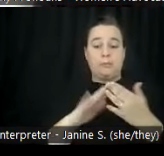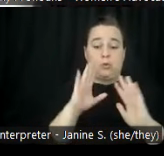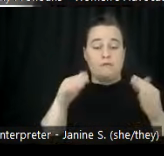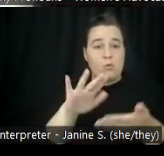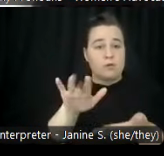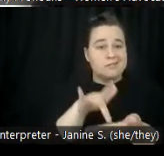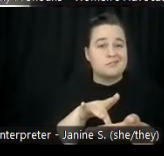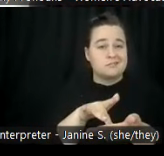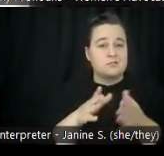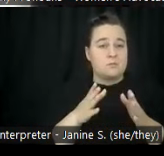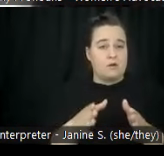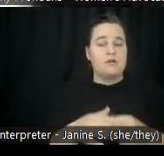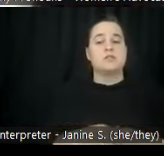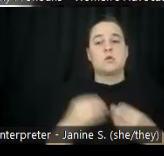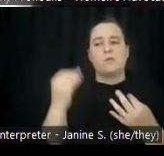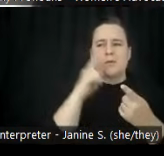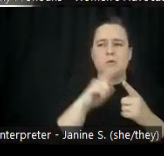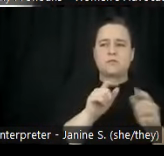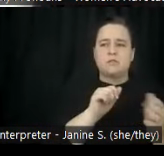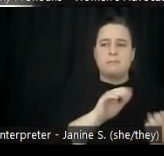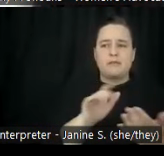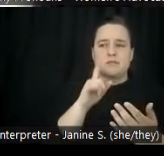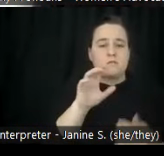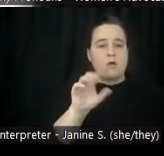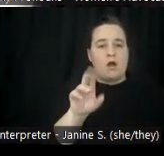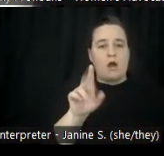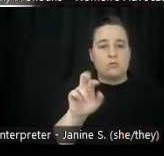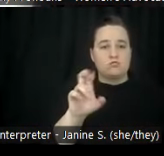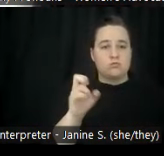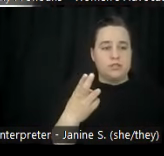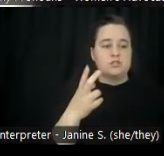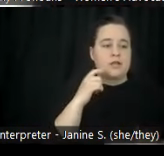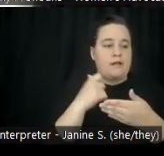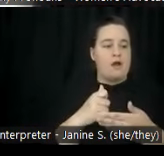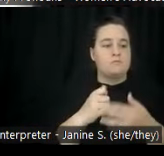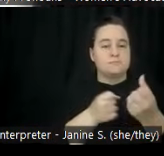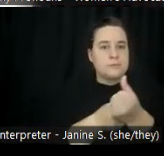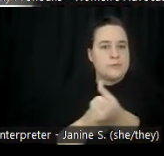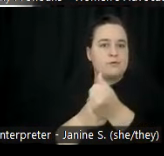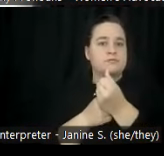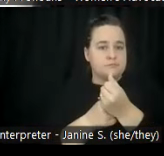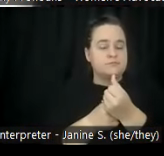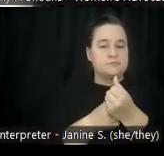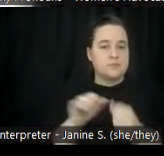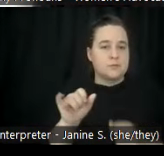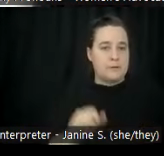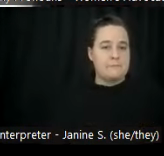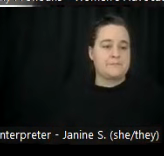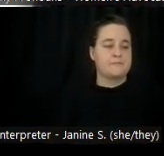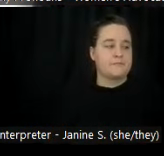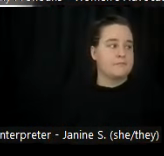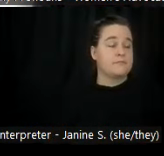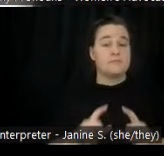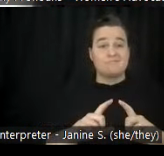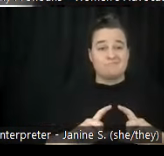of different outreach methods can be really supportive in that way too. And then that